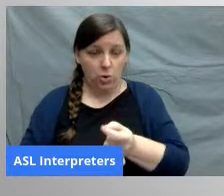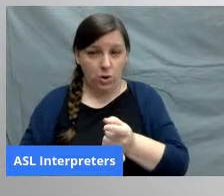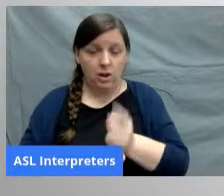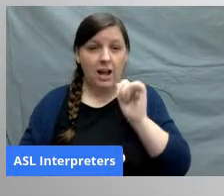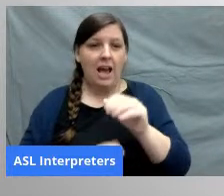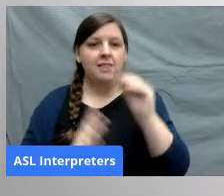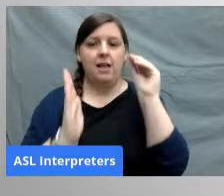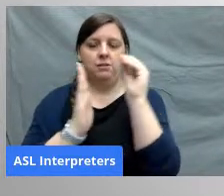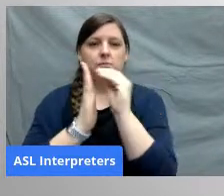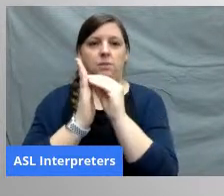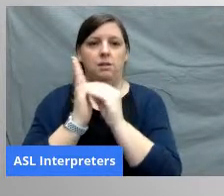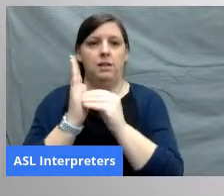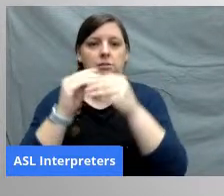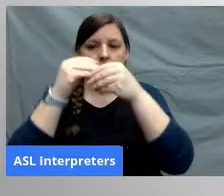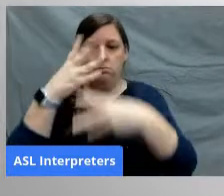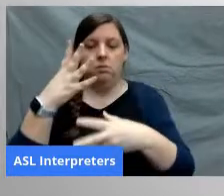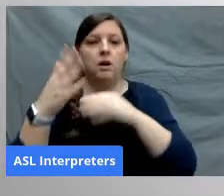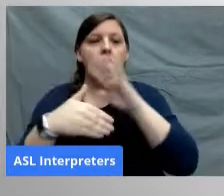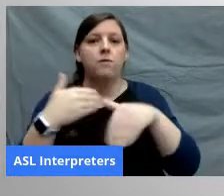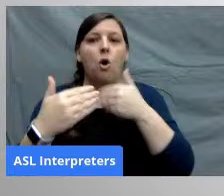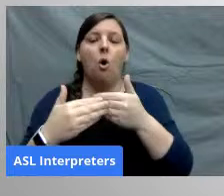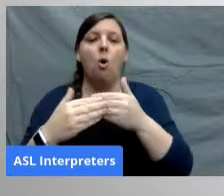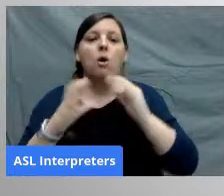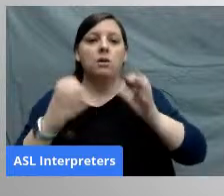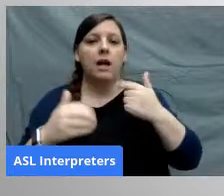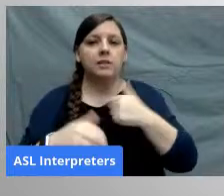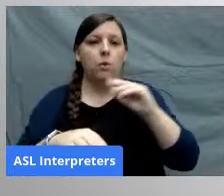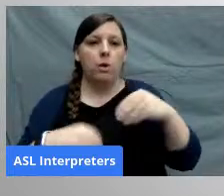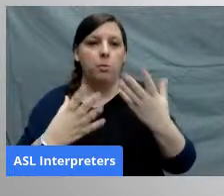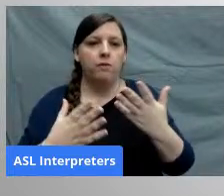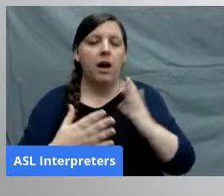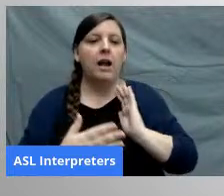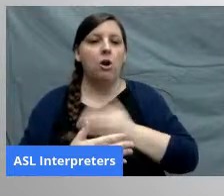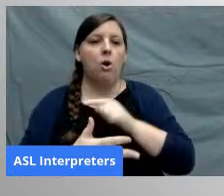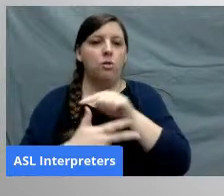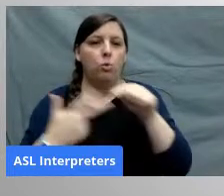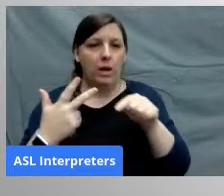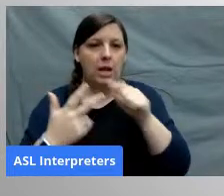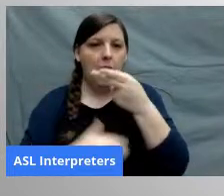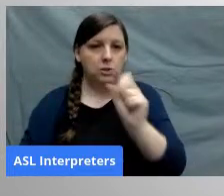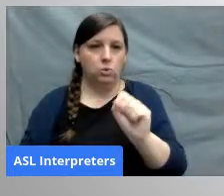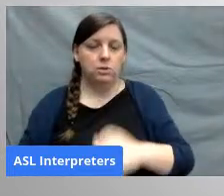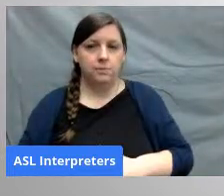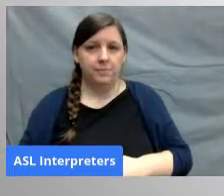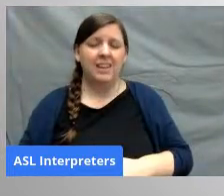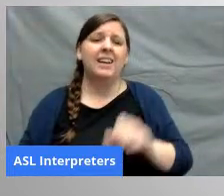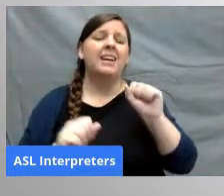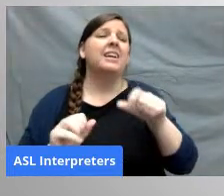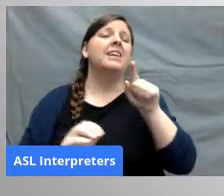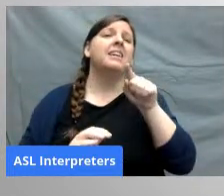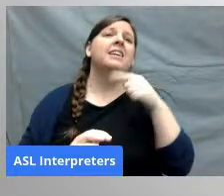listing of the courses that are provided at our 3 high schools. Can we just pull this?